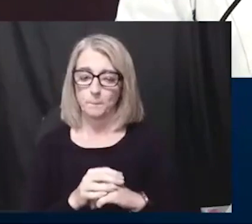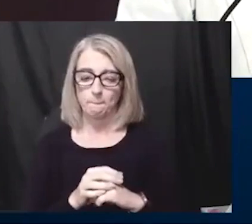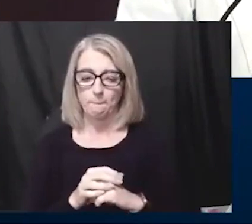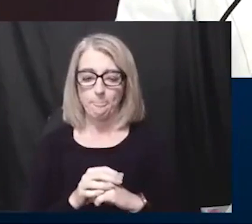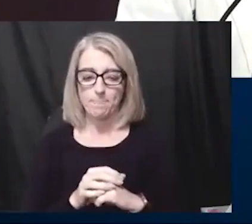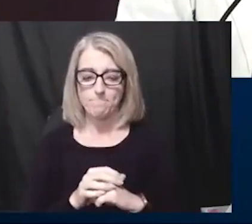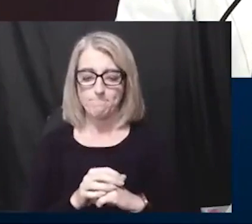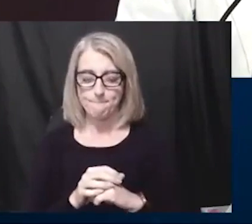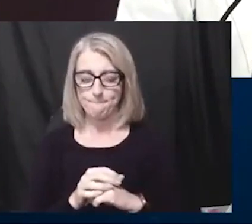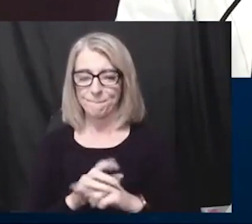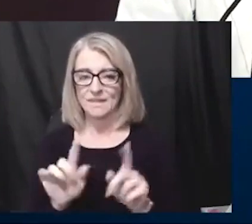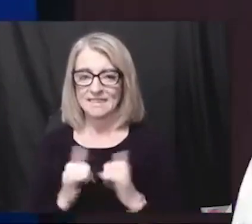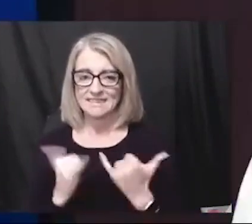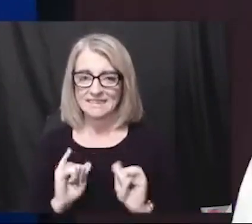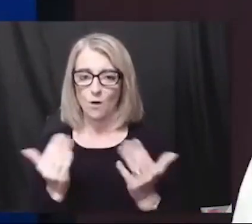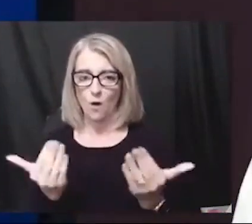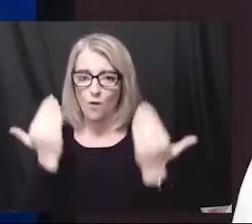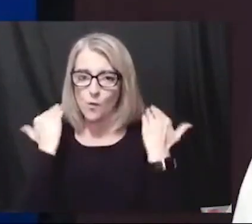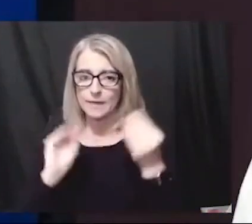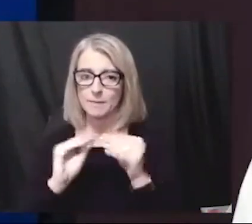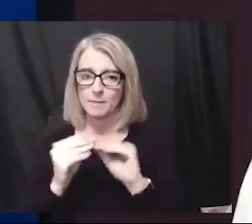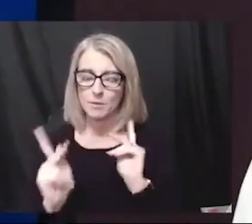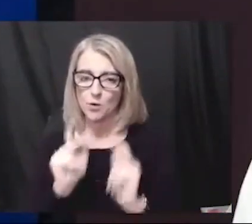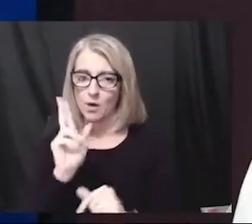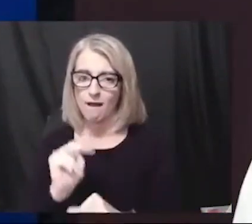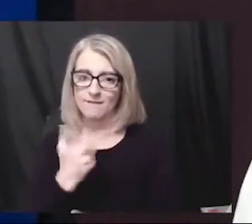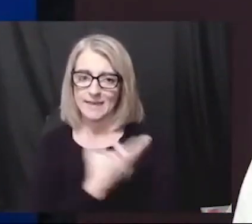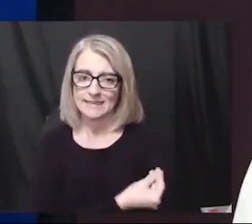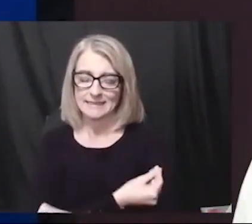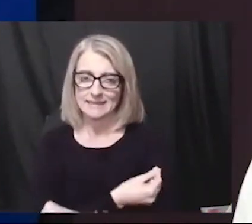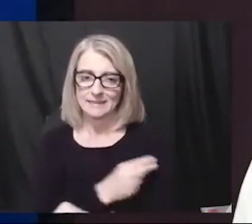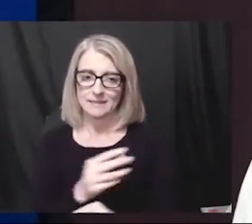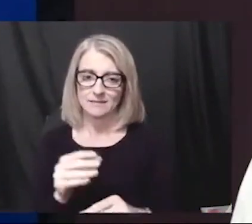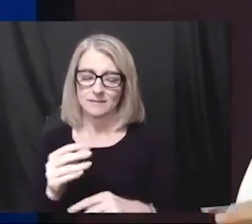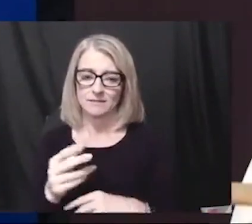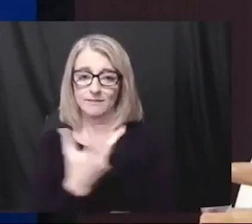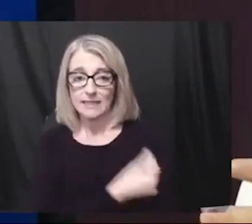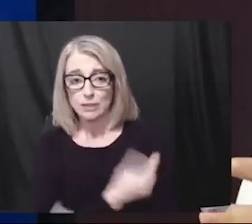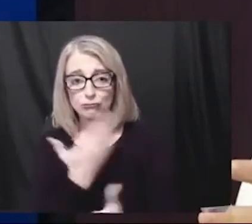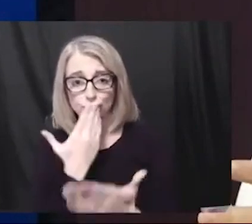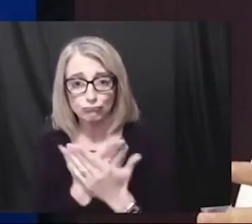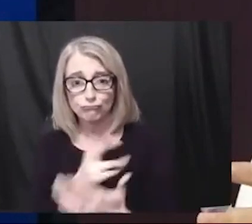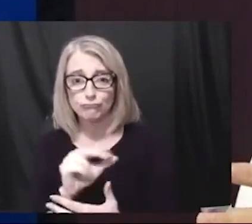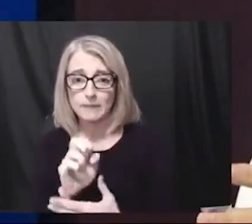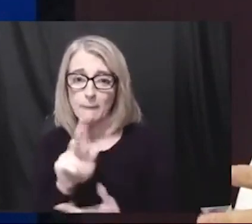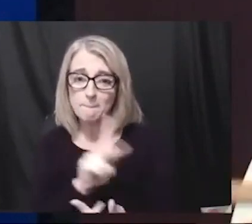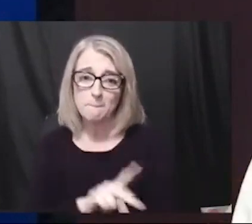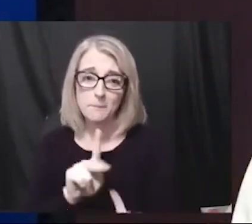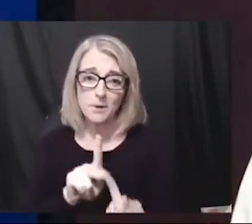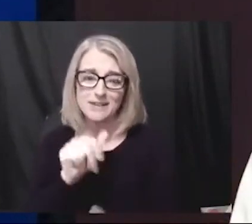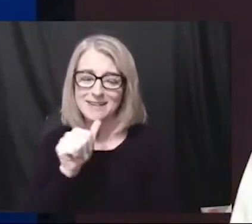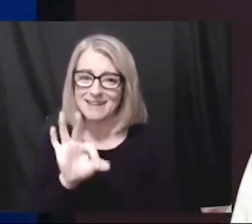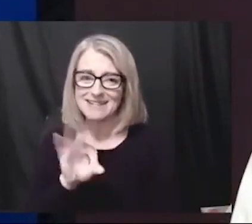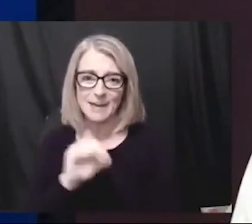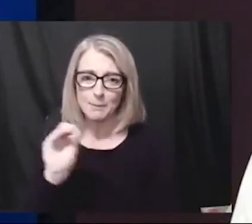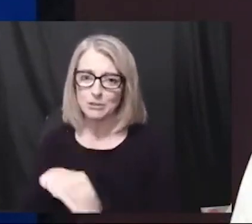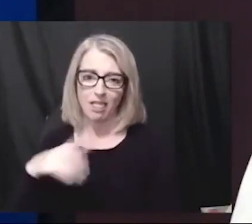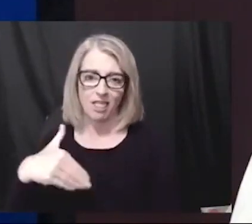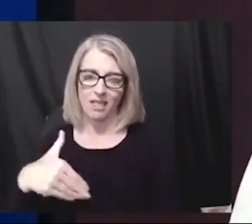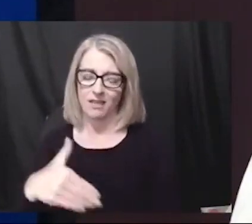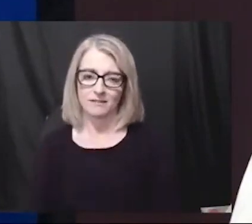insurance like smokers have been? Okay, Colette, this is your question. You brought up just a moment ago. Let's think about that a little bit more.